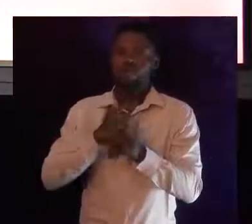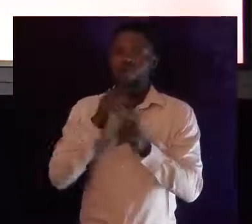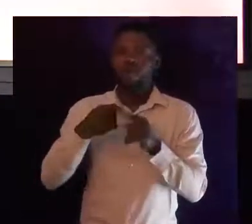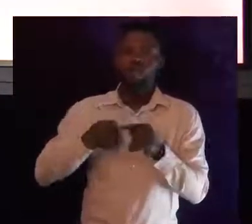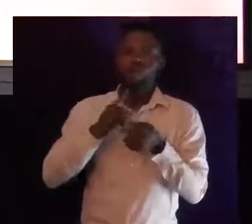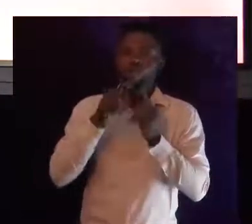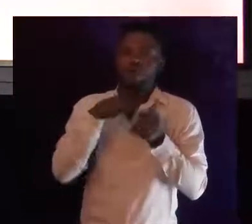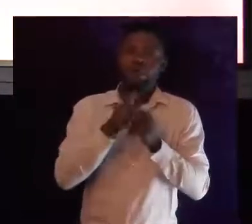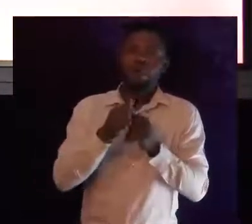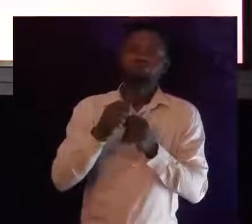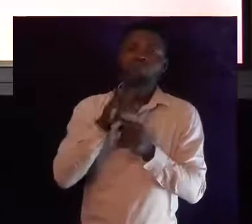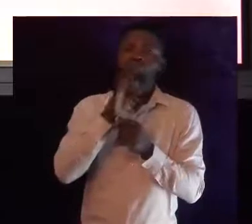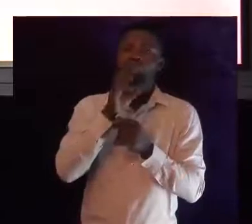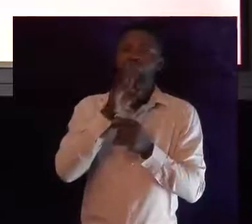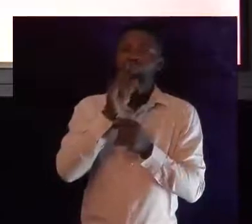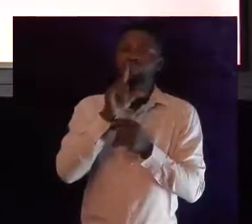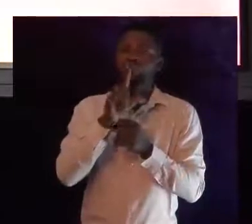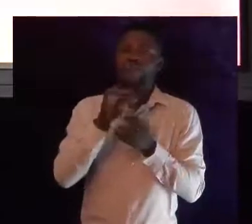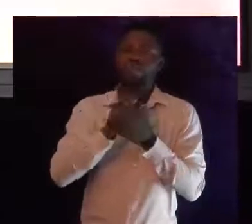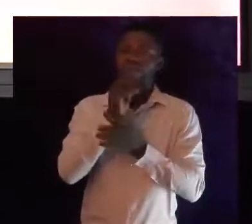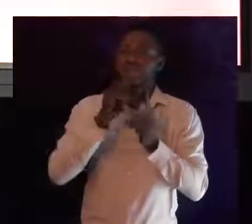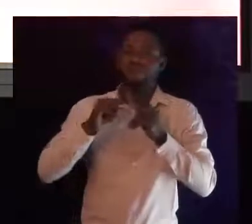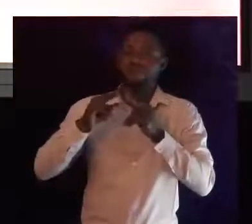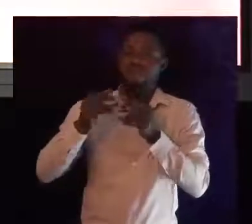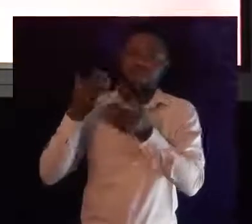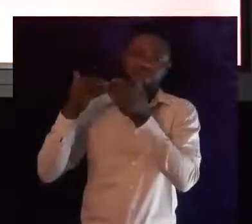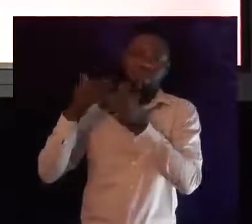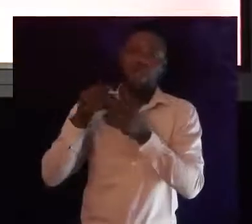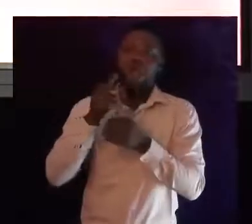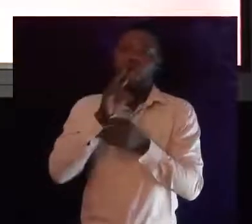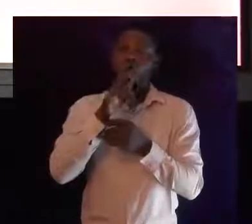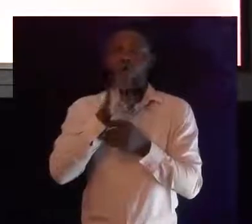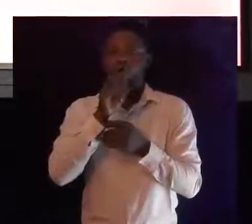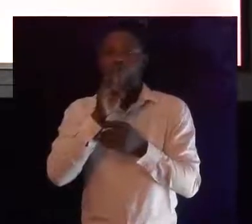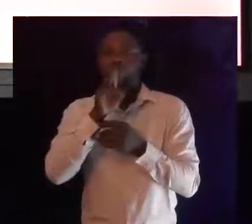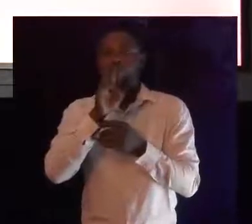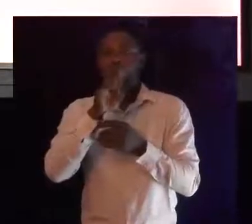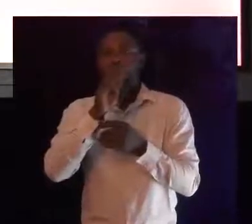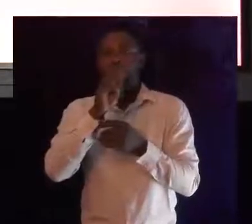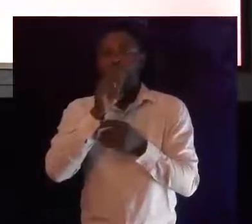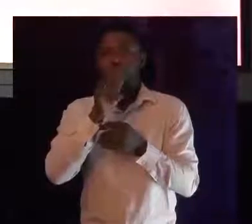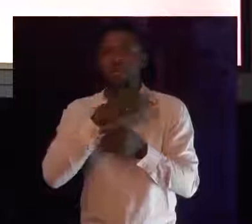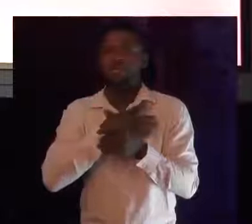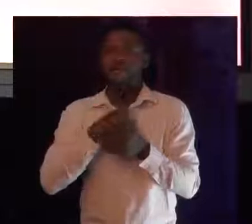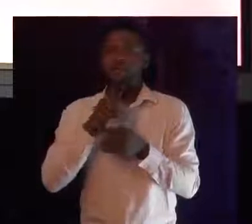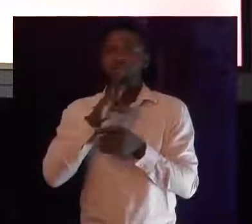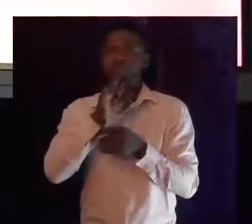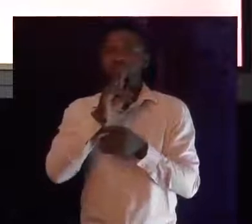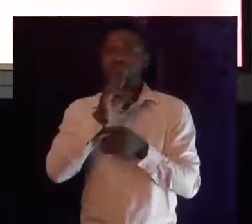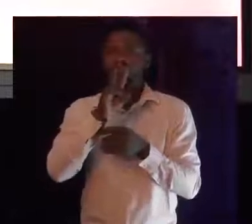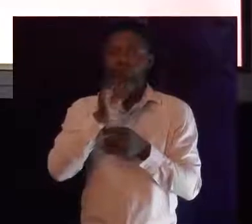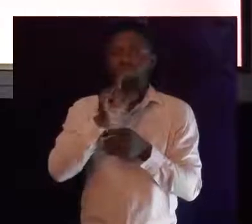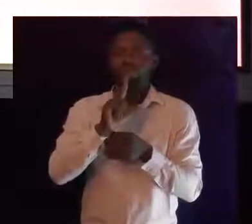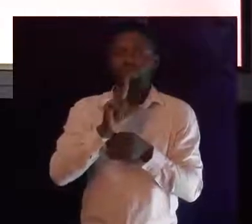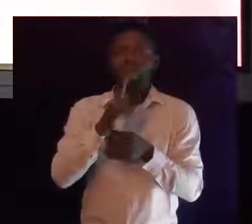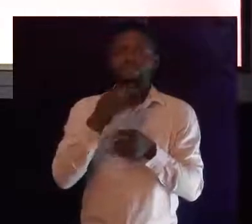about rural settlement, we are referring to the villages, urban and rural. Is that clear,